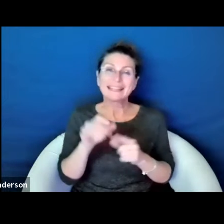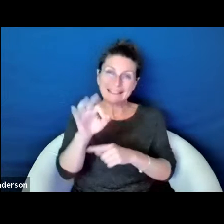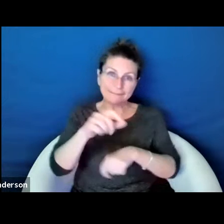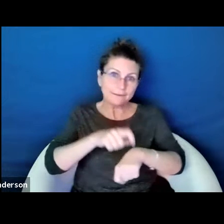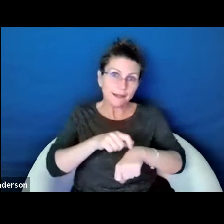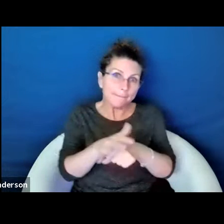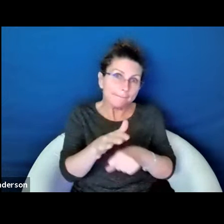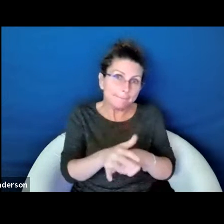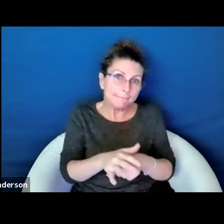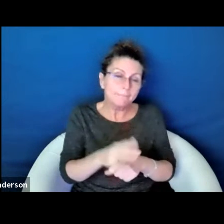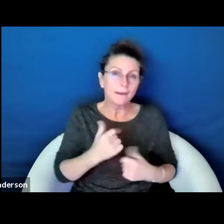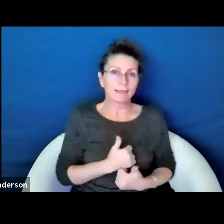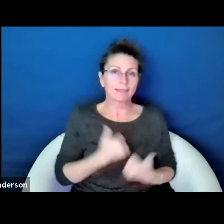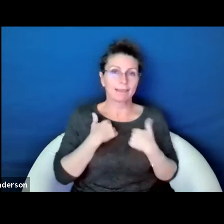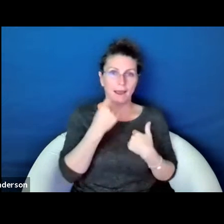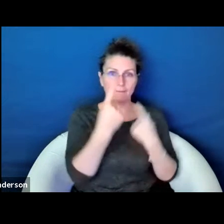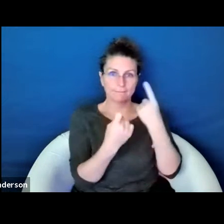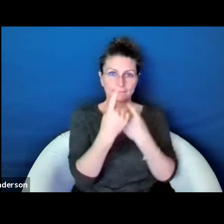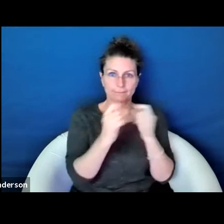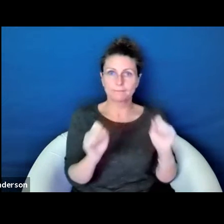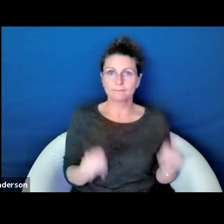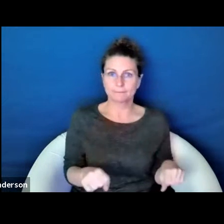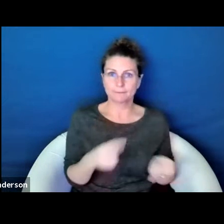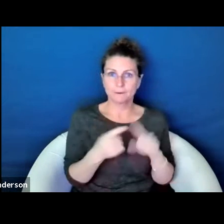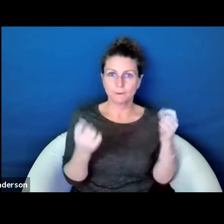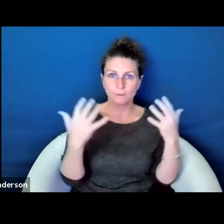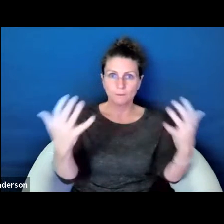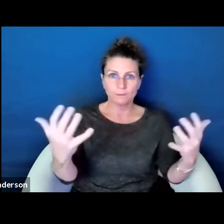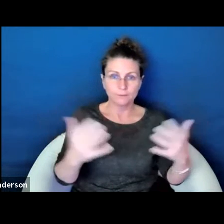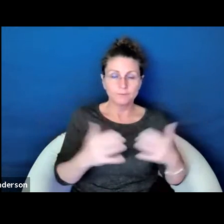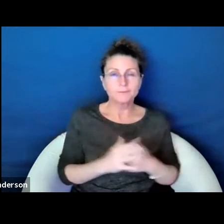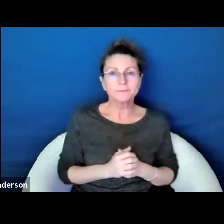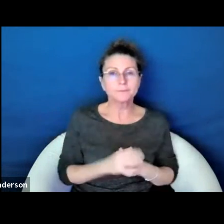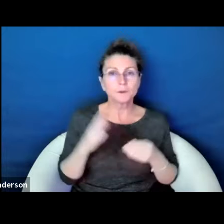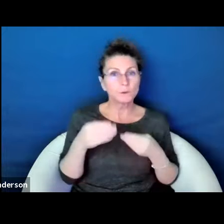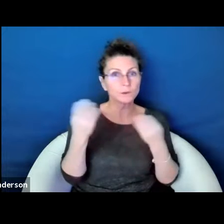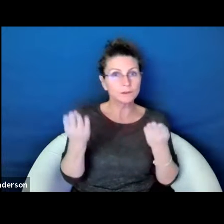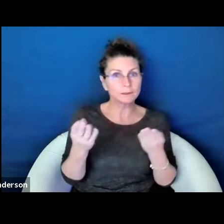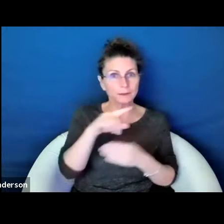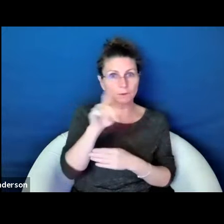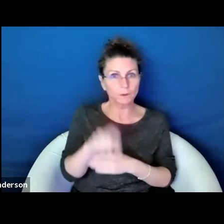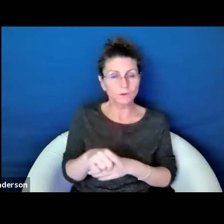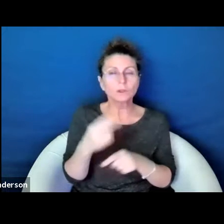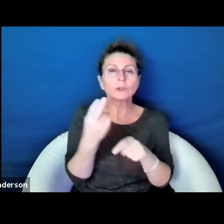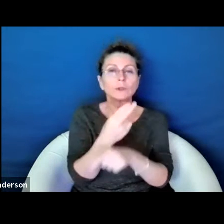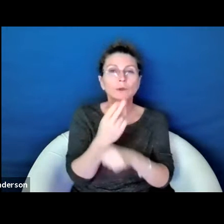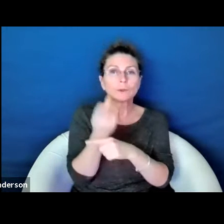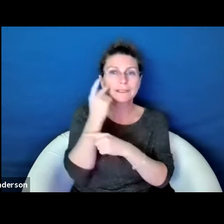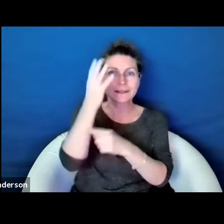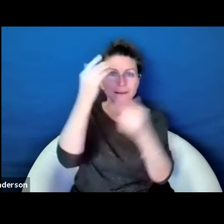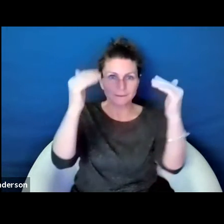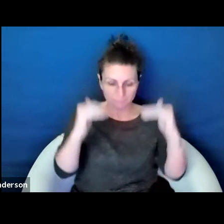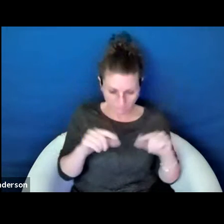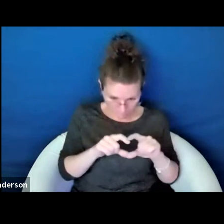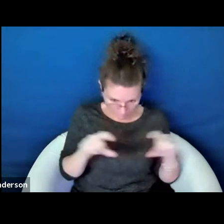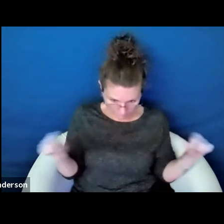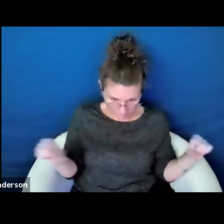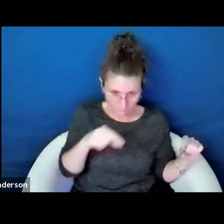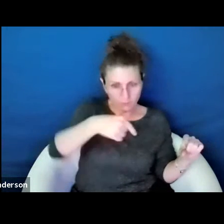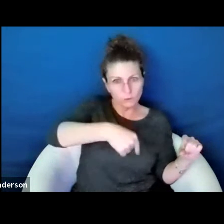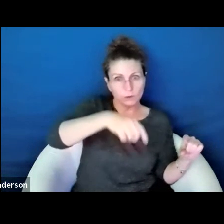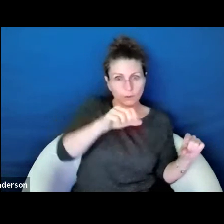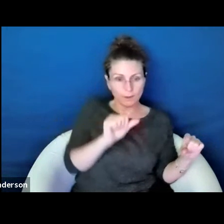throughout the presentation. To submit a question, please use the Q&A feature within Zoom at any time during